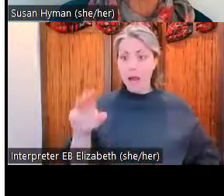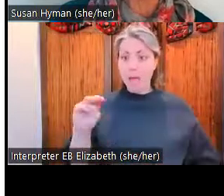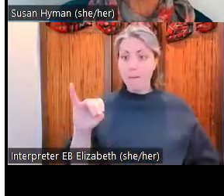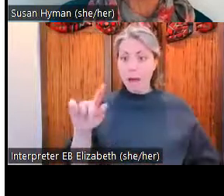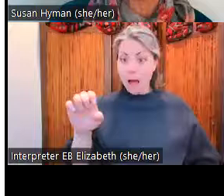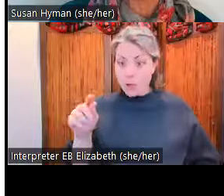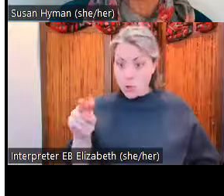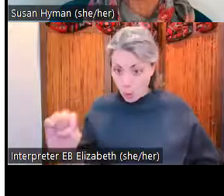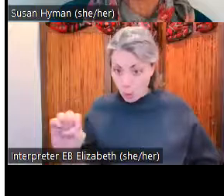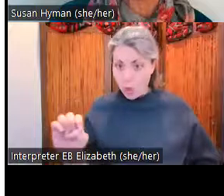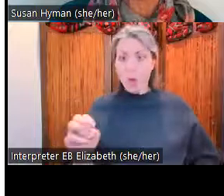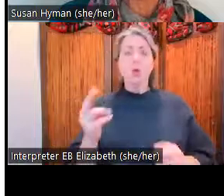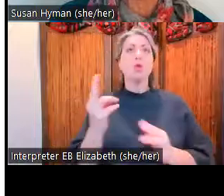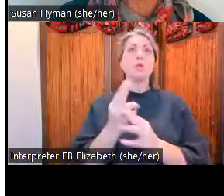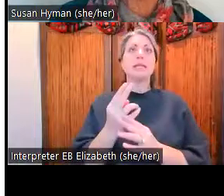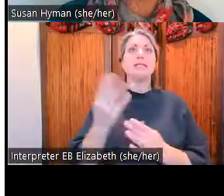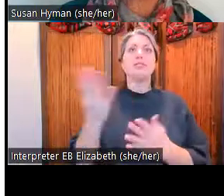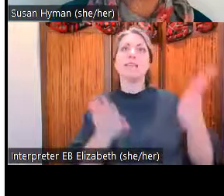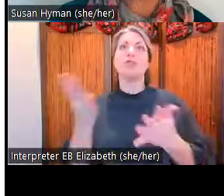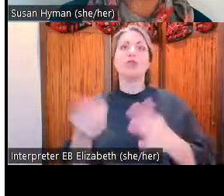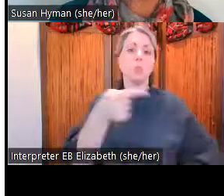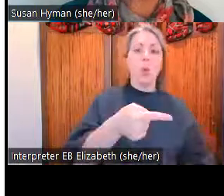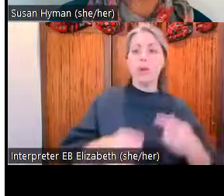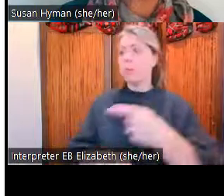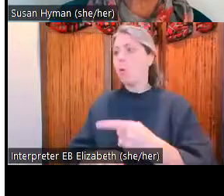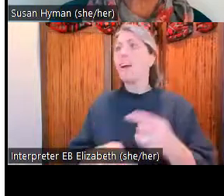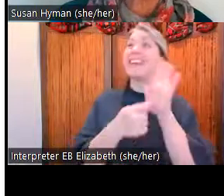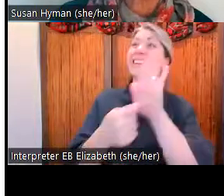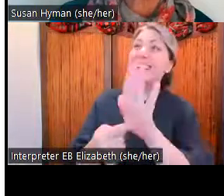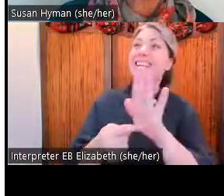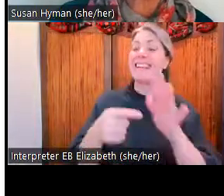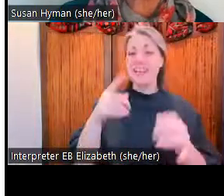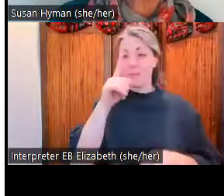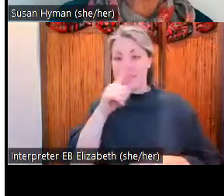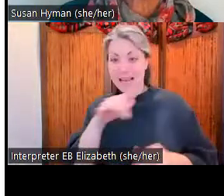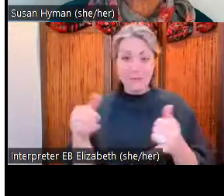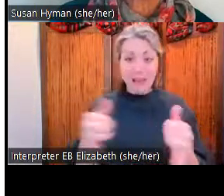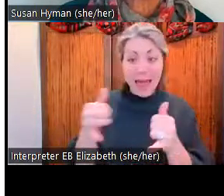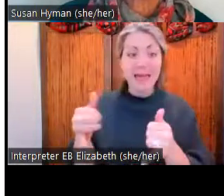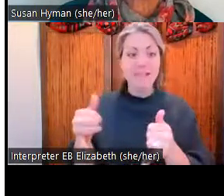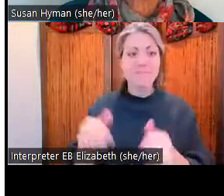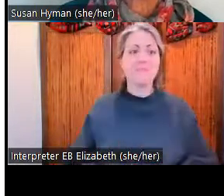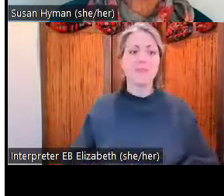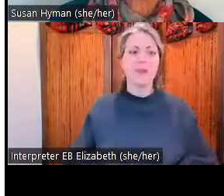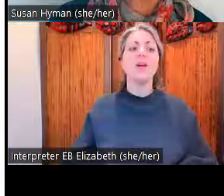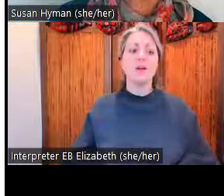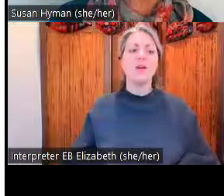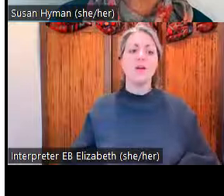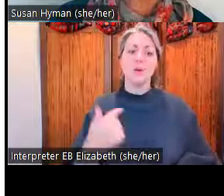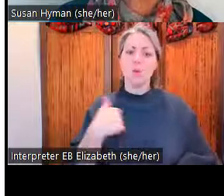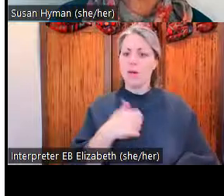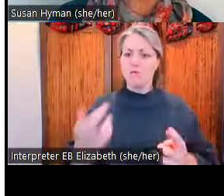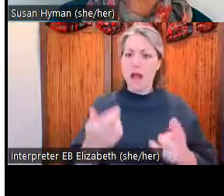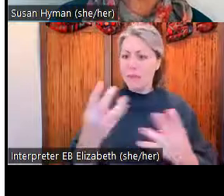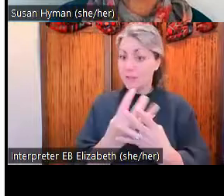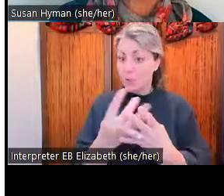gesture, looking at things that we expect other people to look at and pretend play, with the recommended times for screening being at